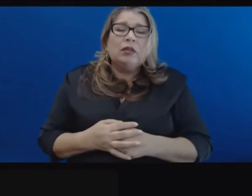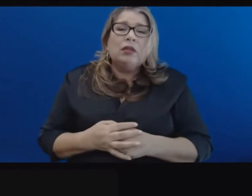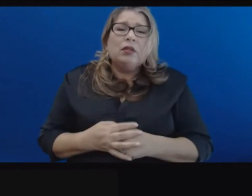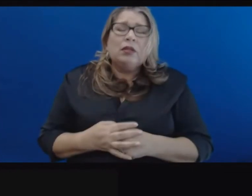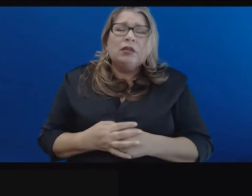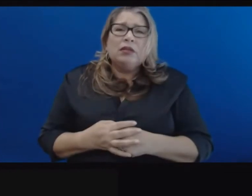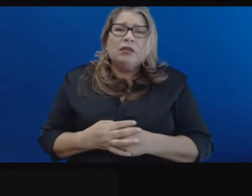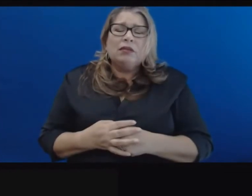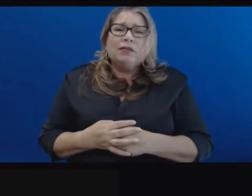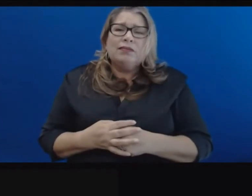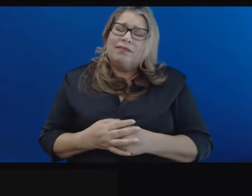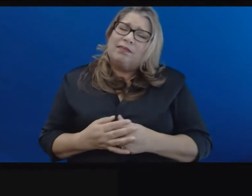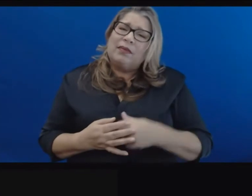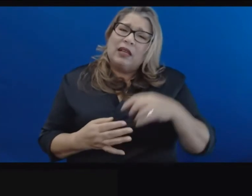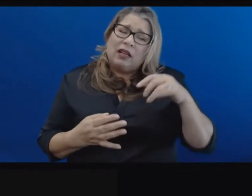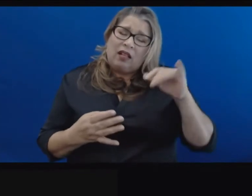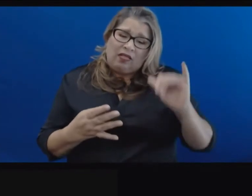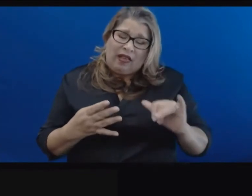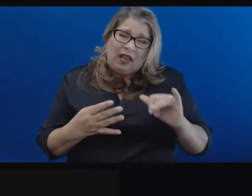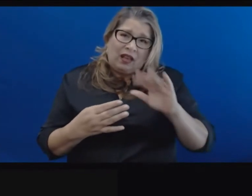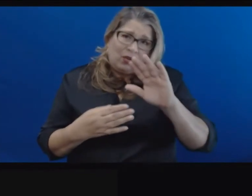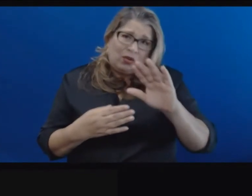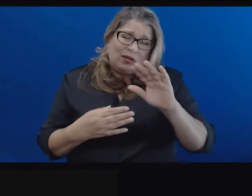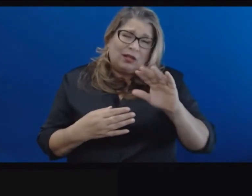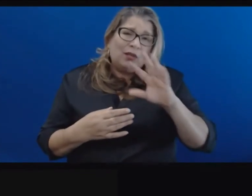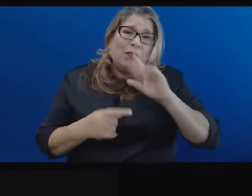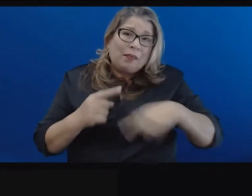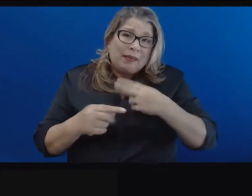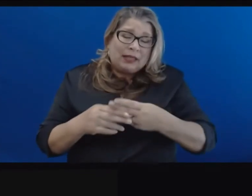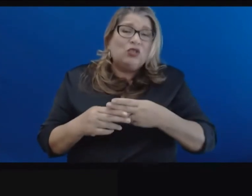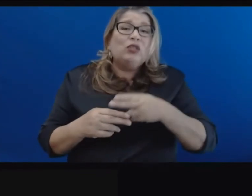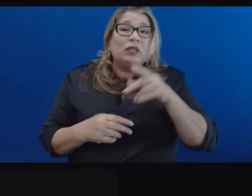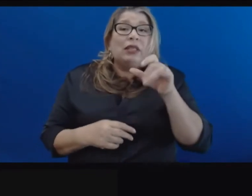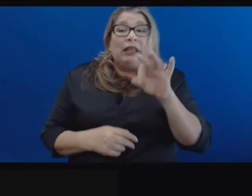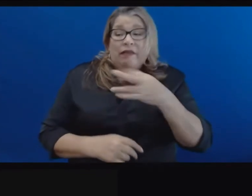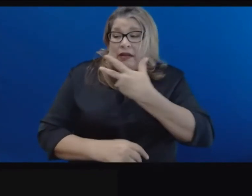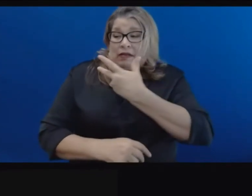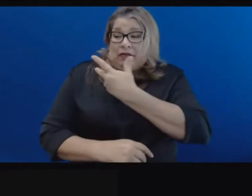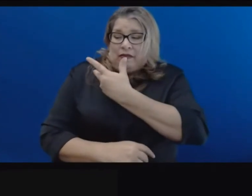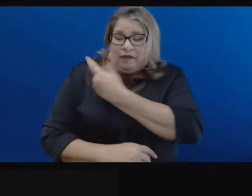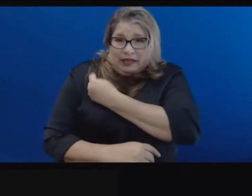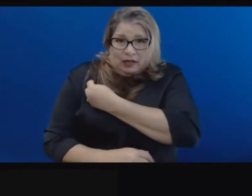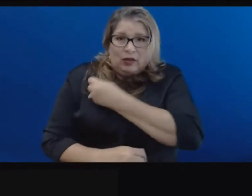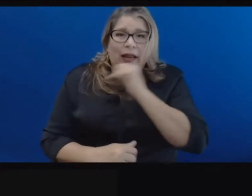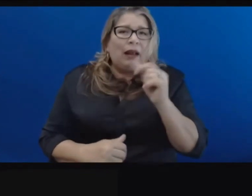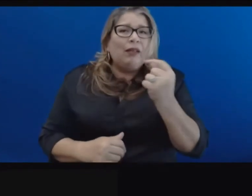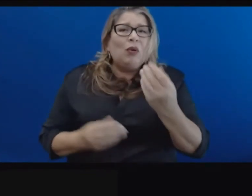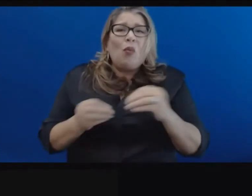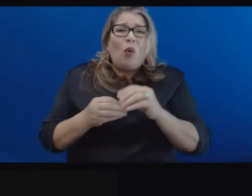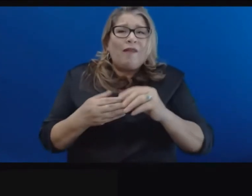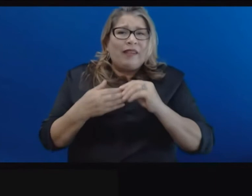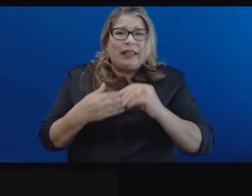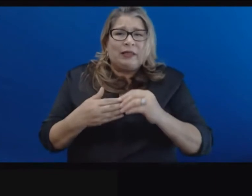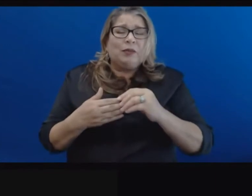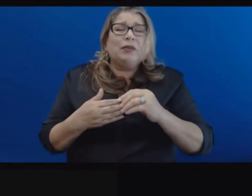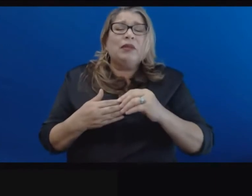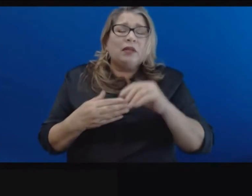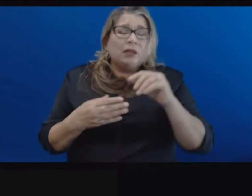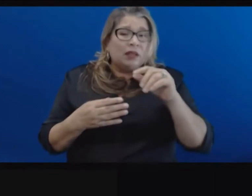is that flexibility all the way to anybody who's available to just ensure that nothing is